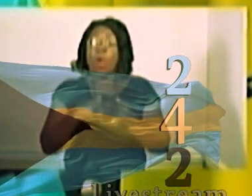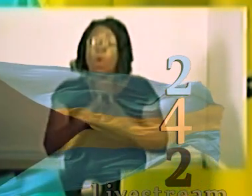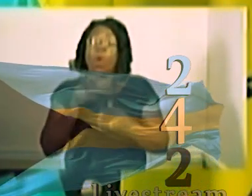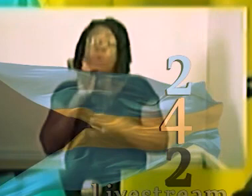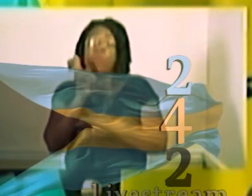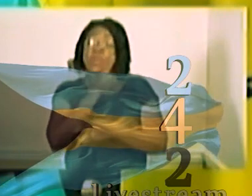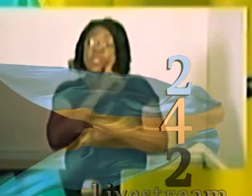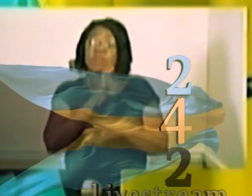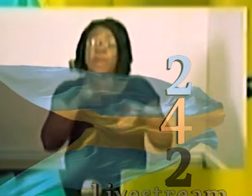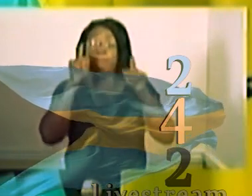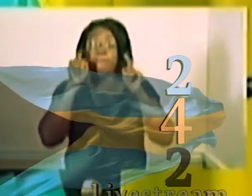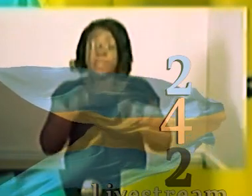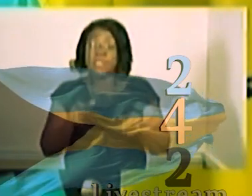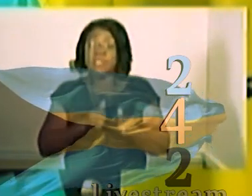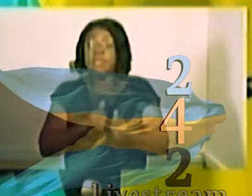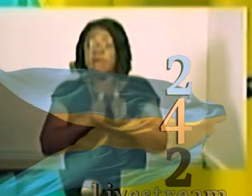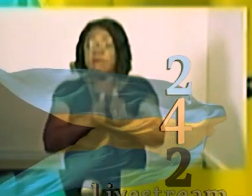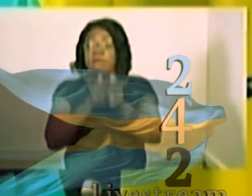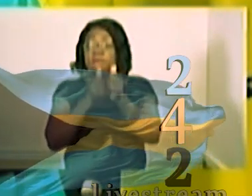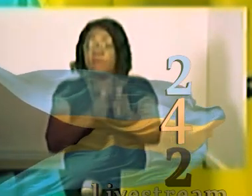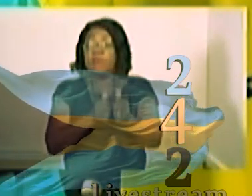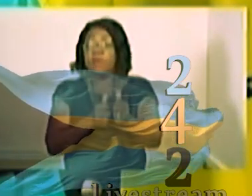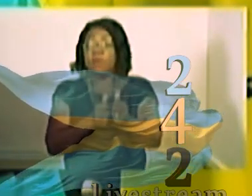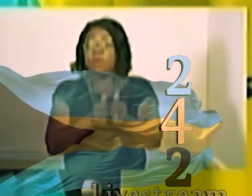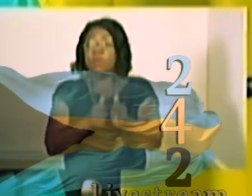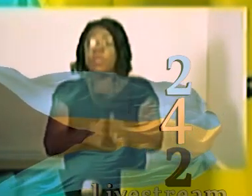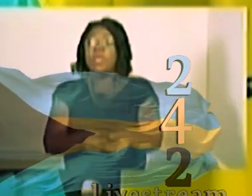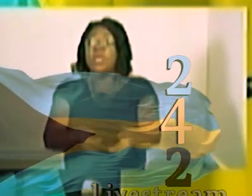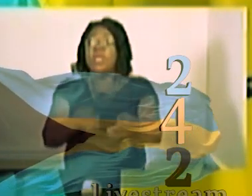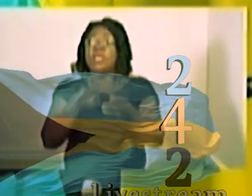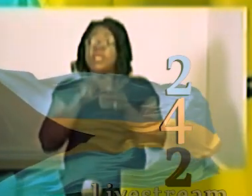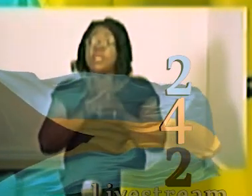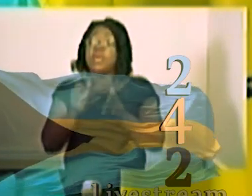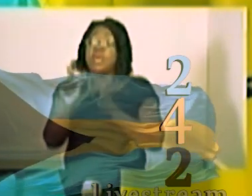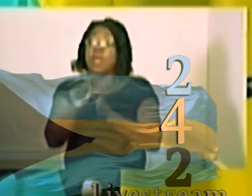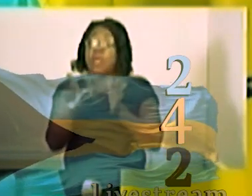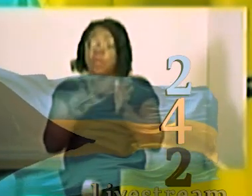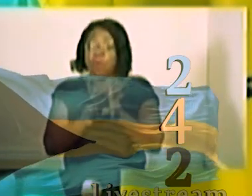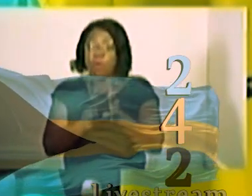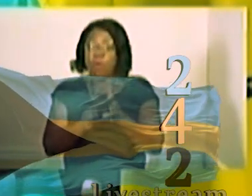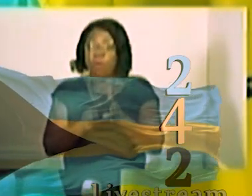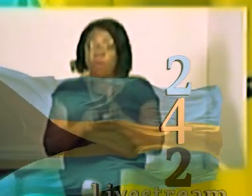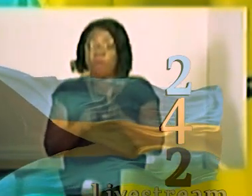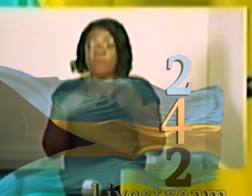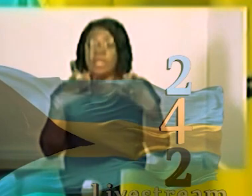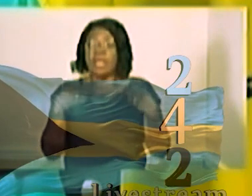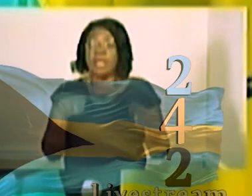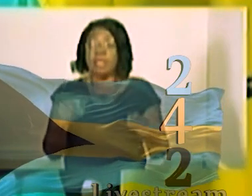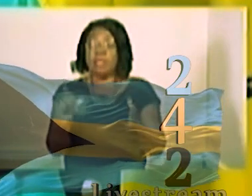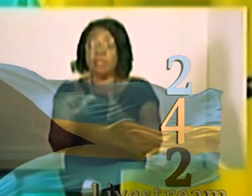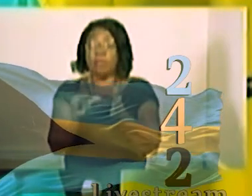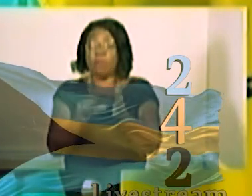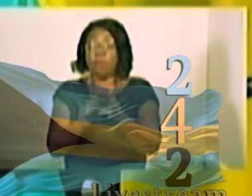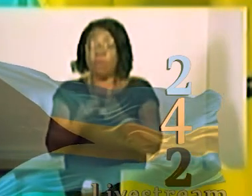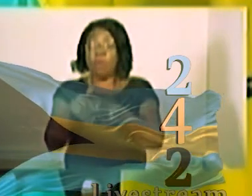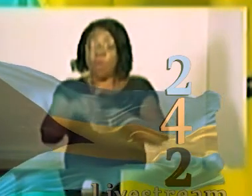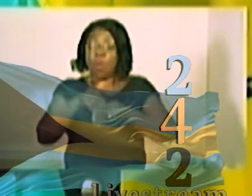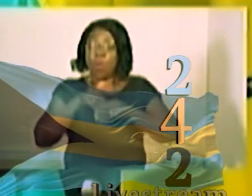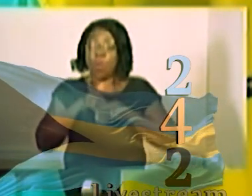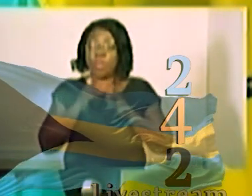restaurants must follow industry COVID-19 protocols and guidelines.